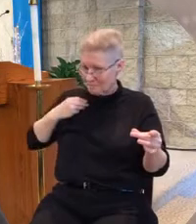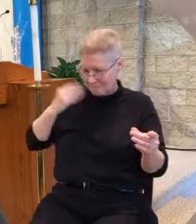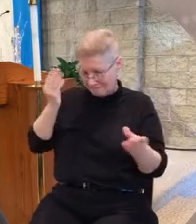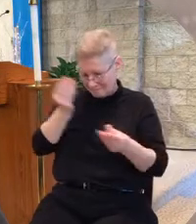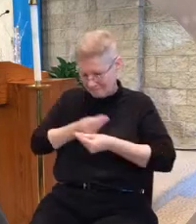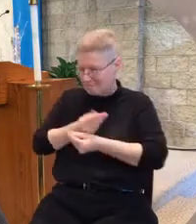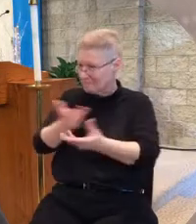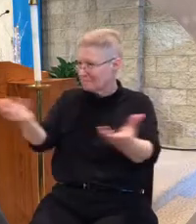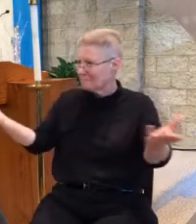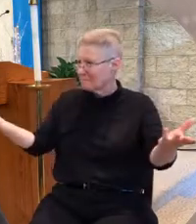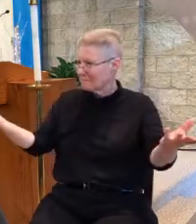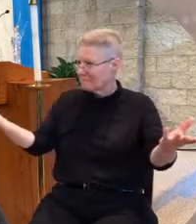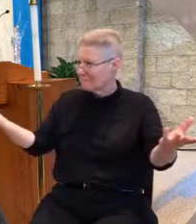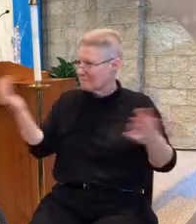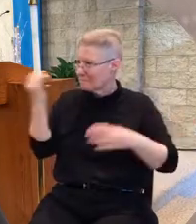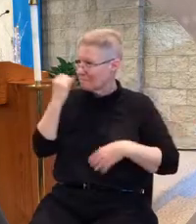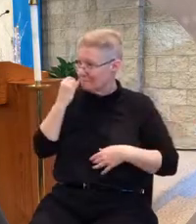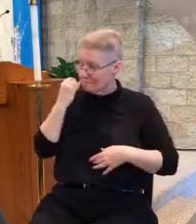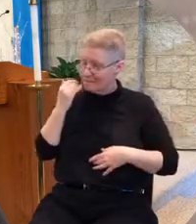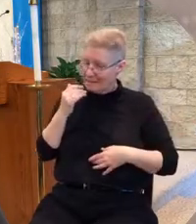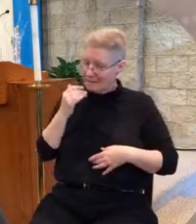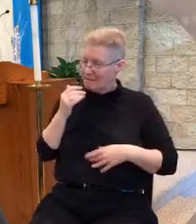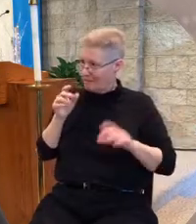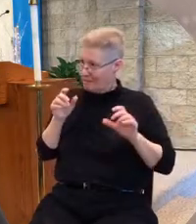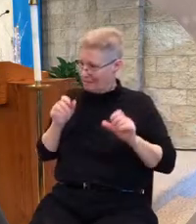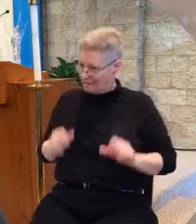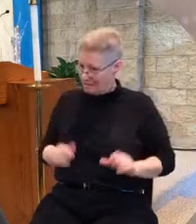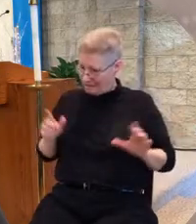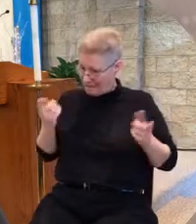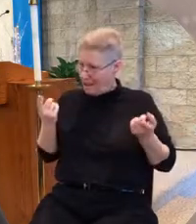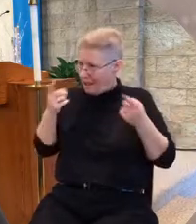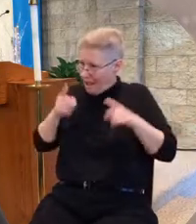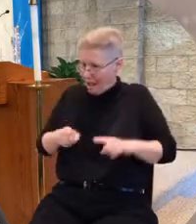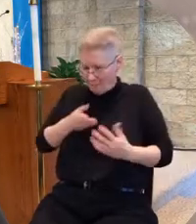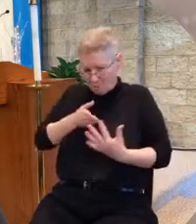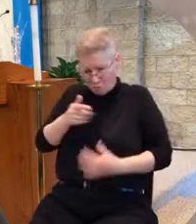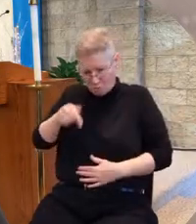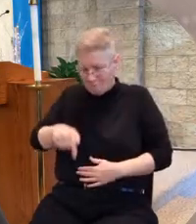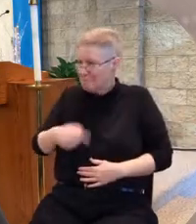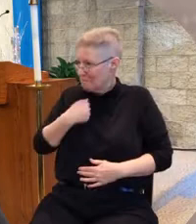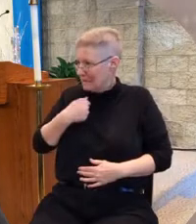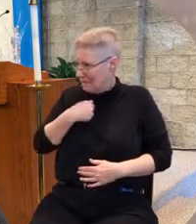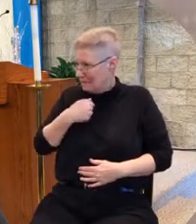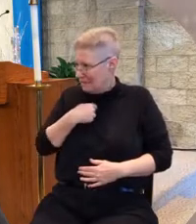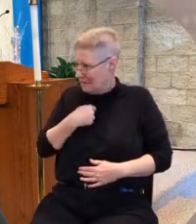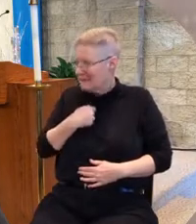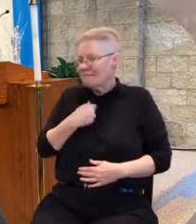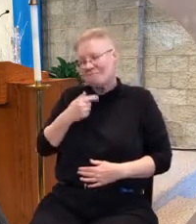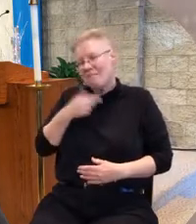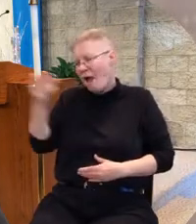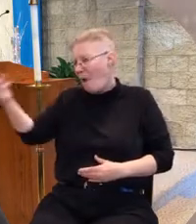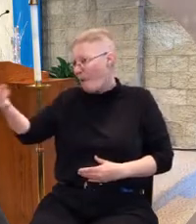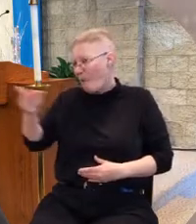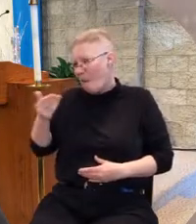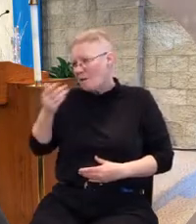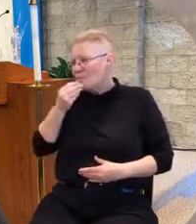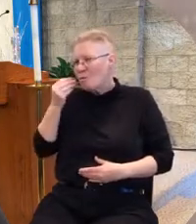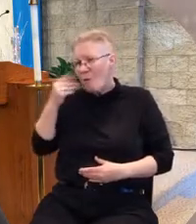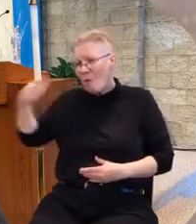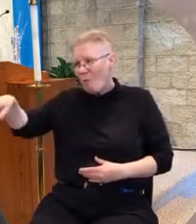And so if it can be done through me, I welcome you home, because it can be done in, as, and through you as